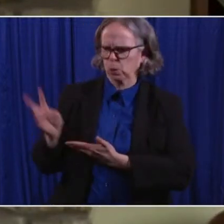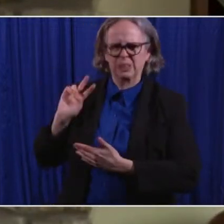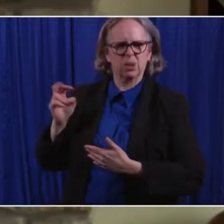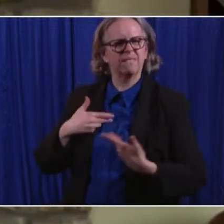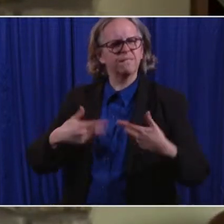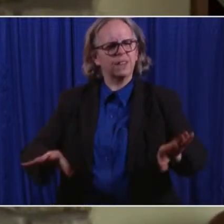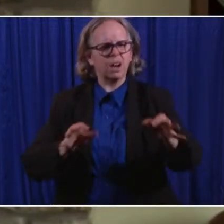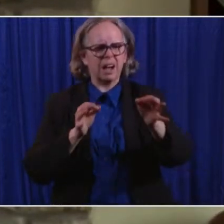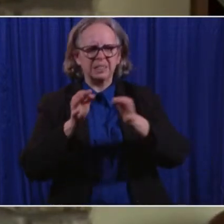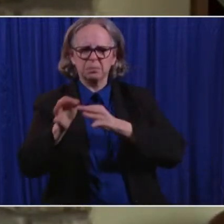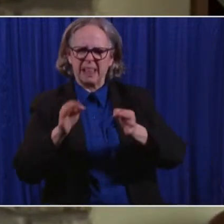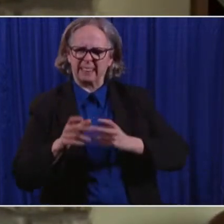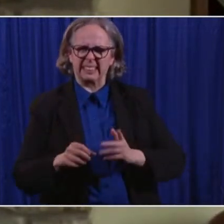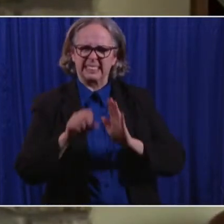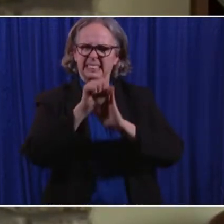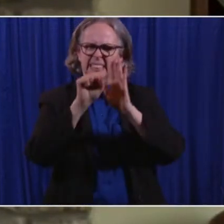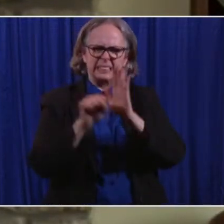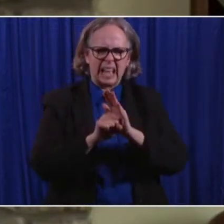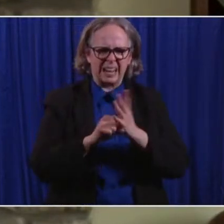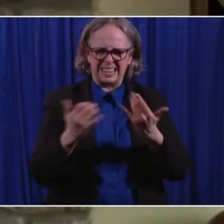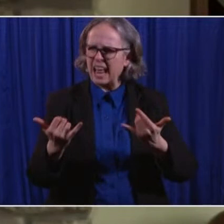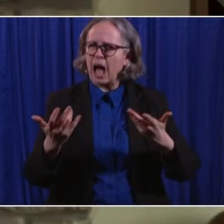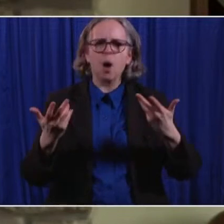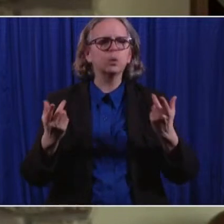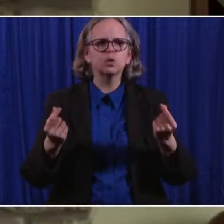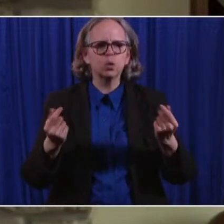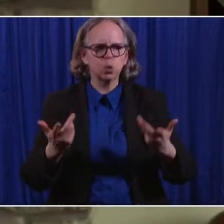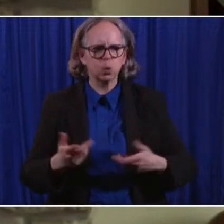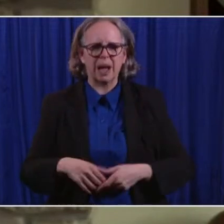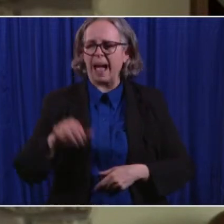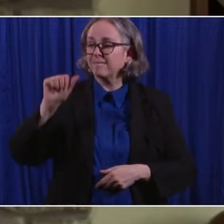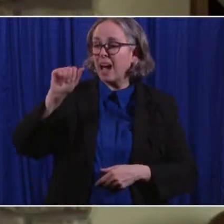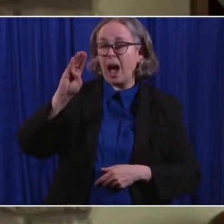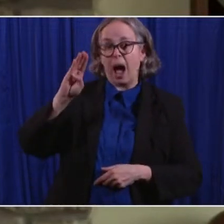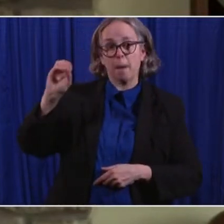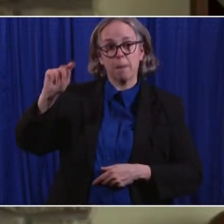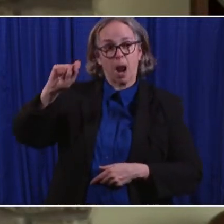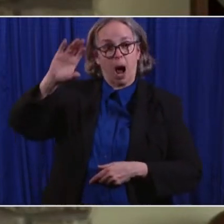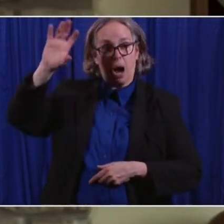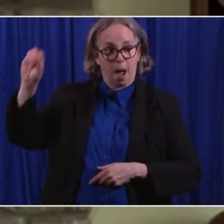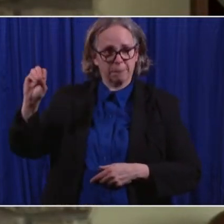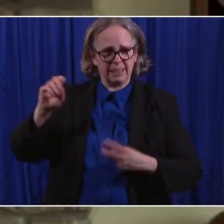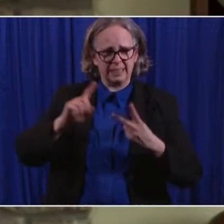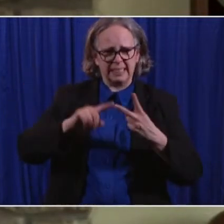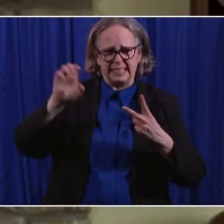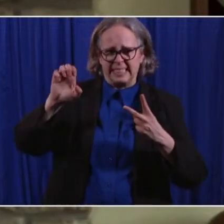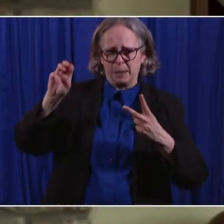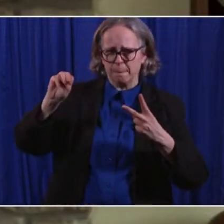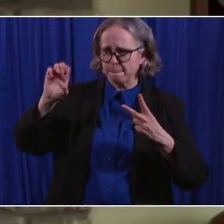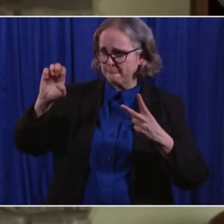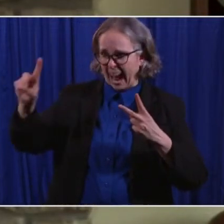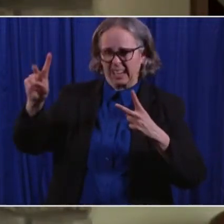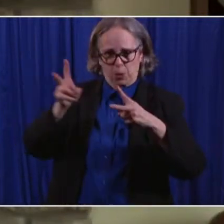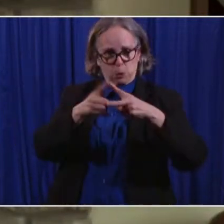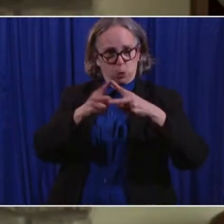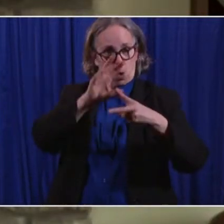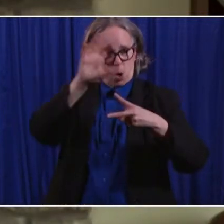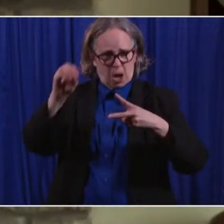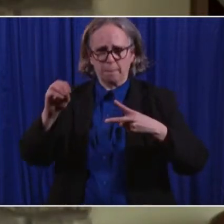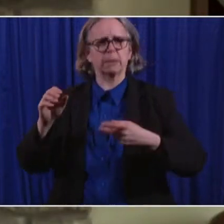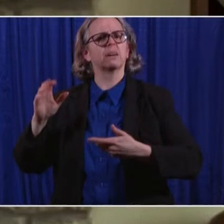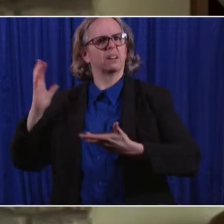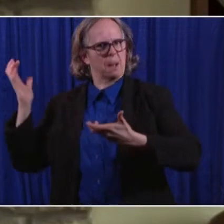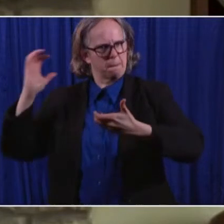antigen testing, partnering with Abbott and EMED. This partnership and the availability of these